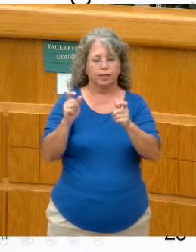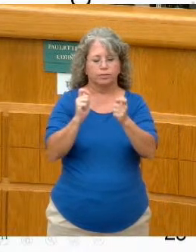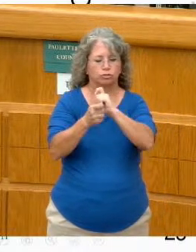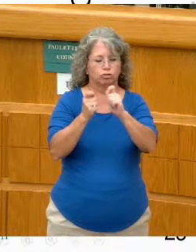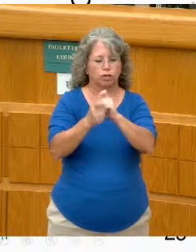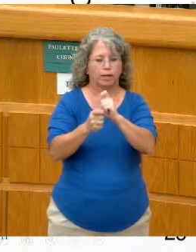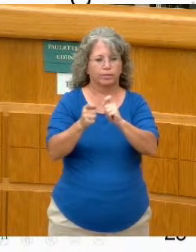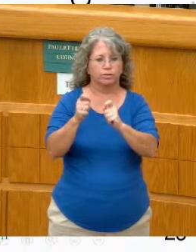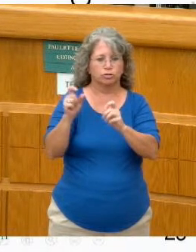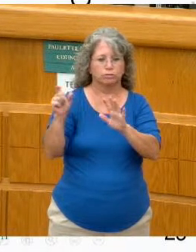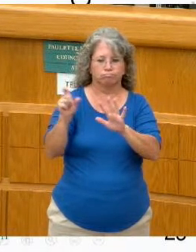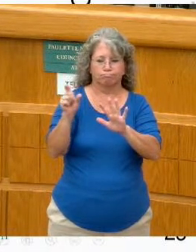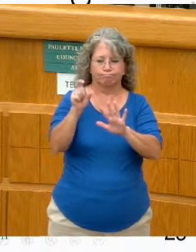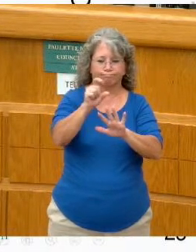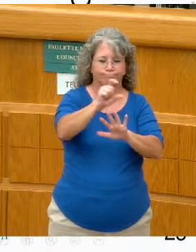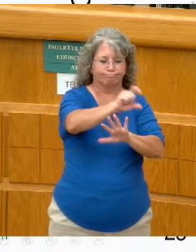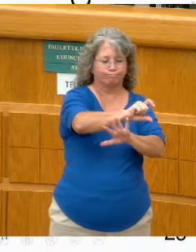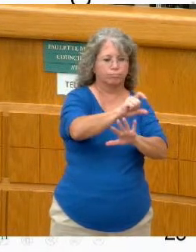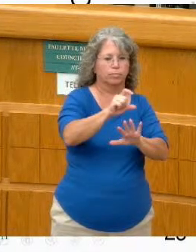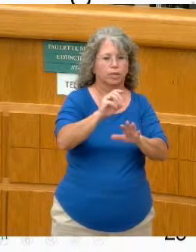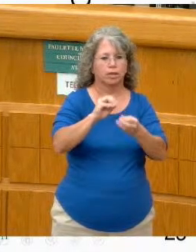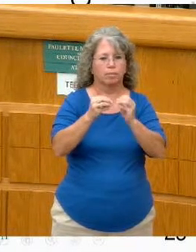a nice level of decline there.